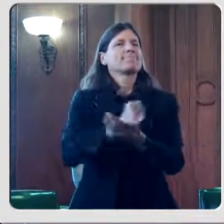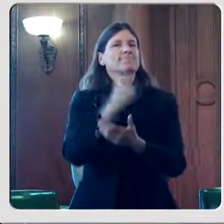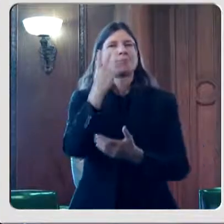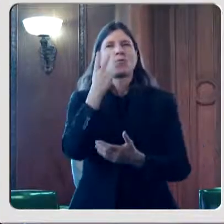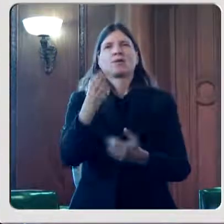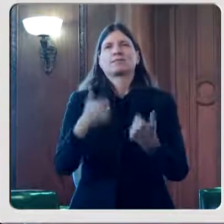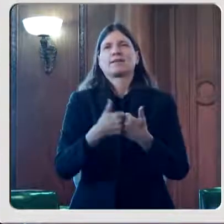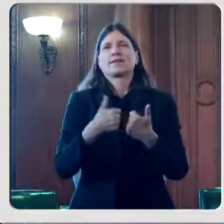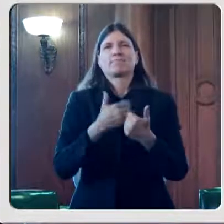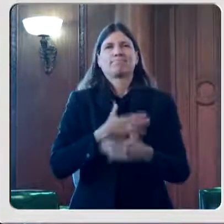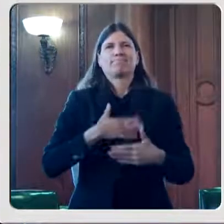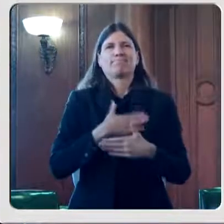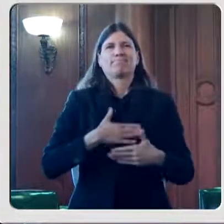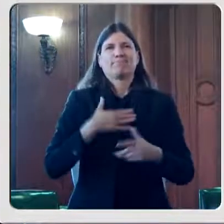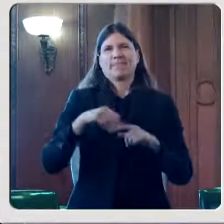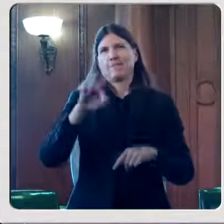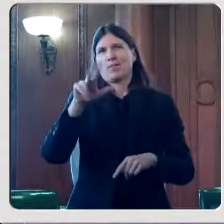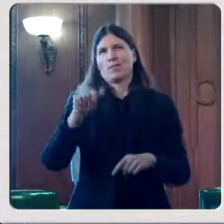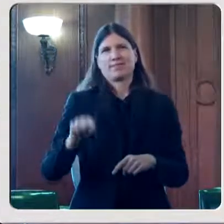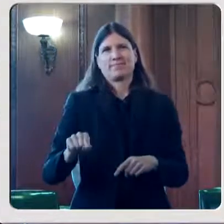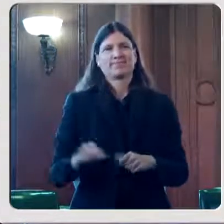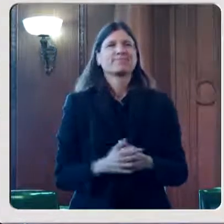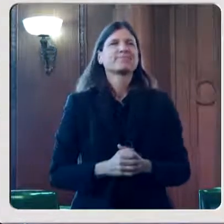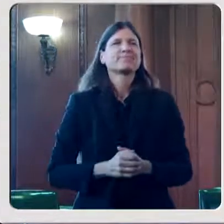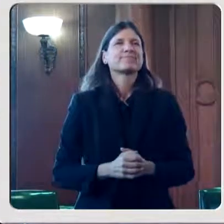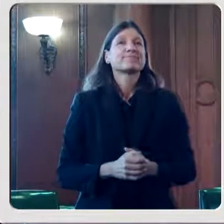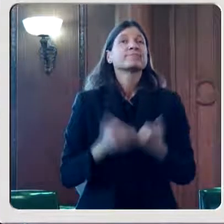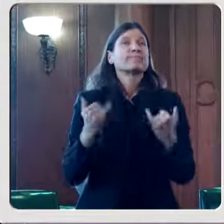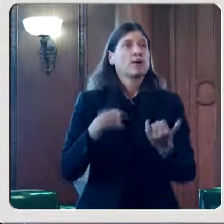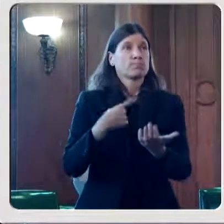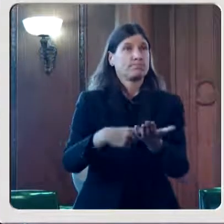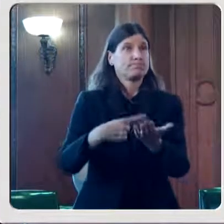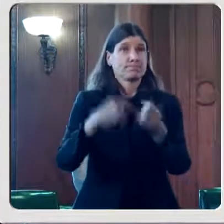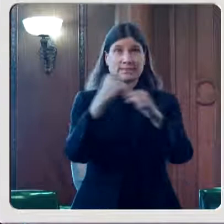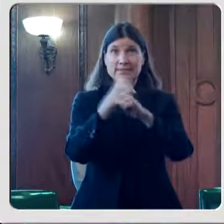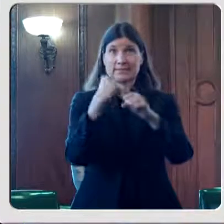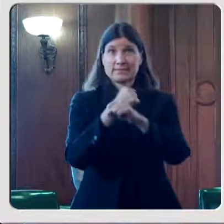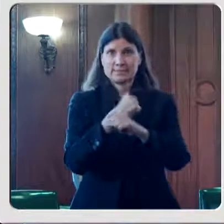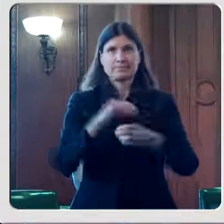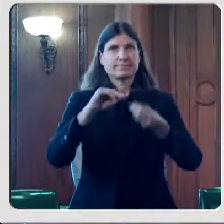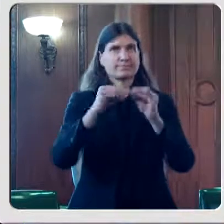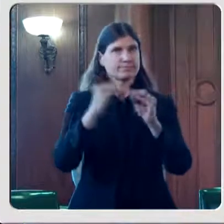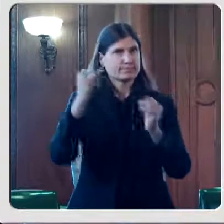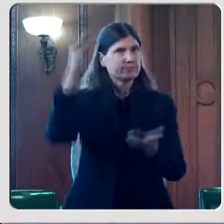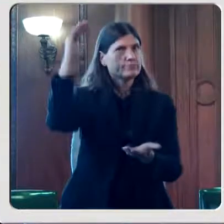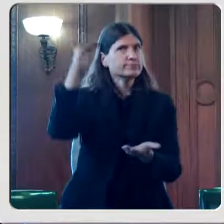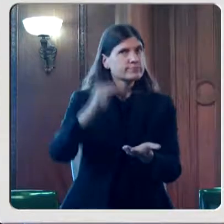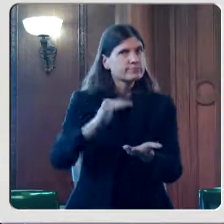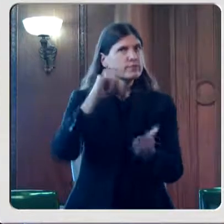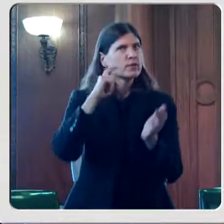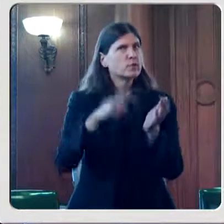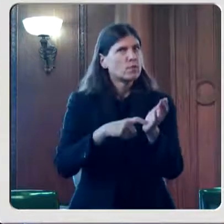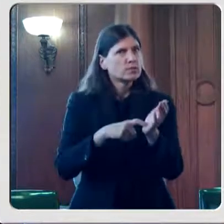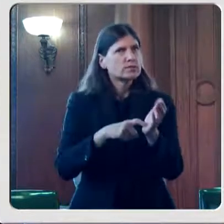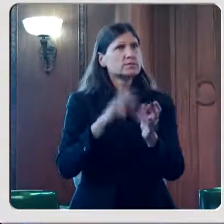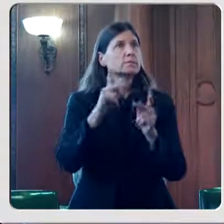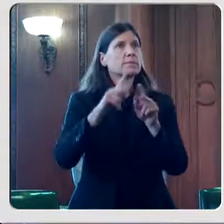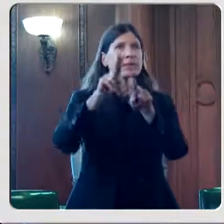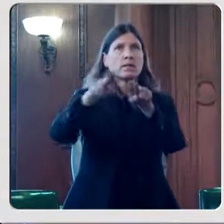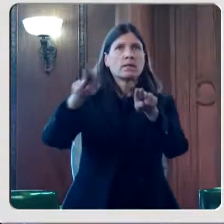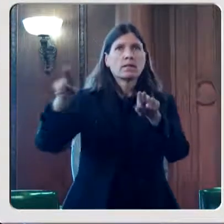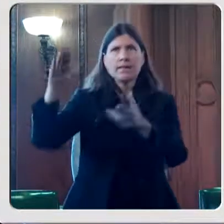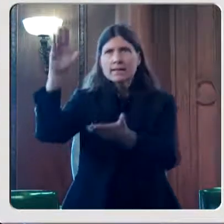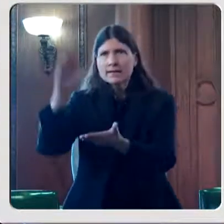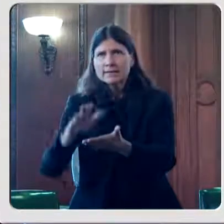in terms of the numbers of new infections, hospitalizations, and deaths due to COVID at a national, state, and local level are continuing